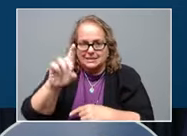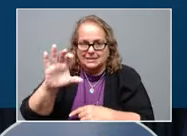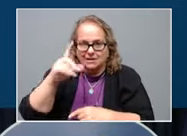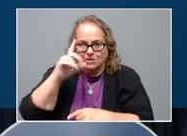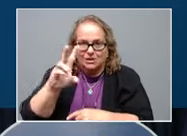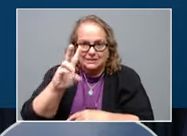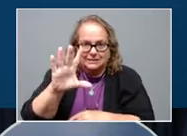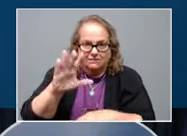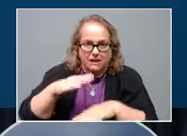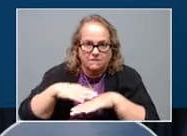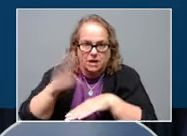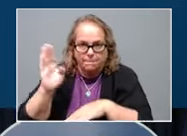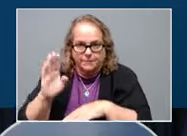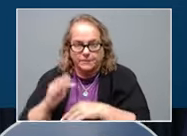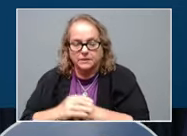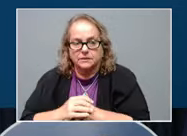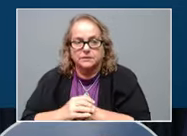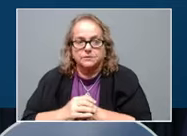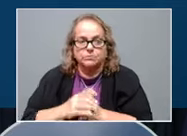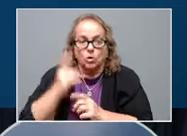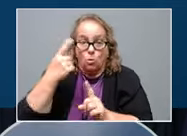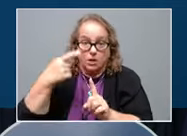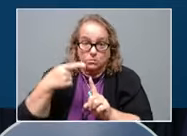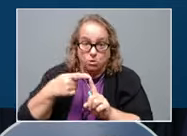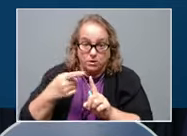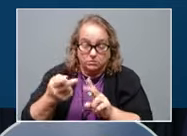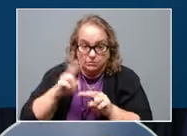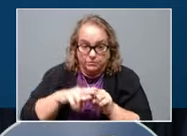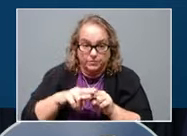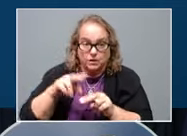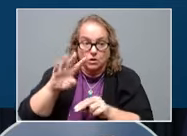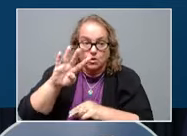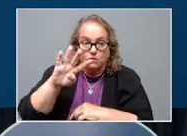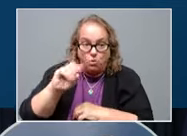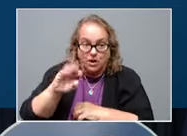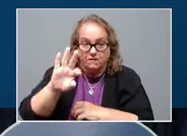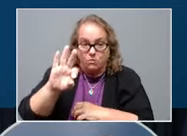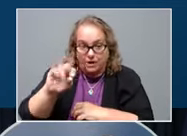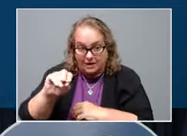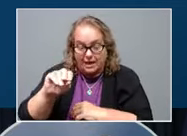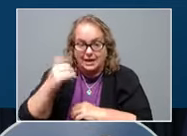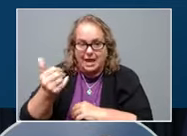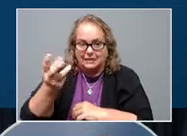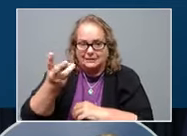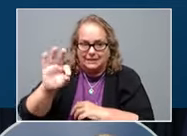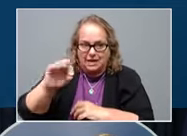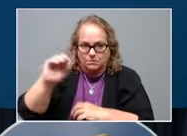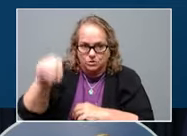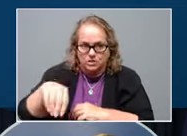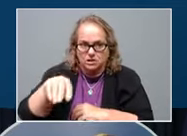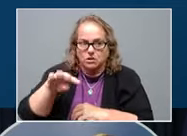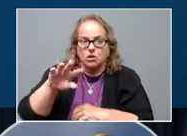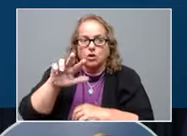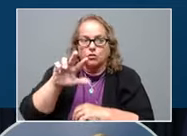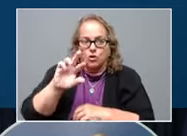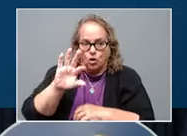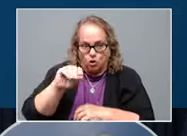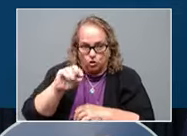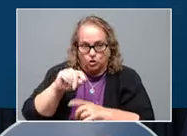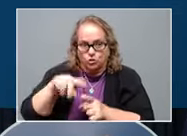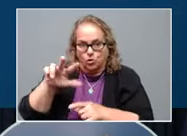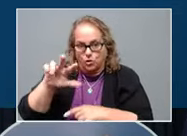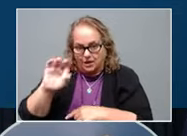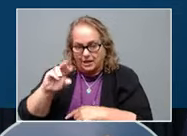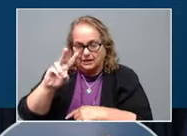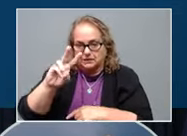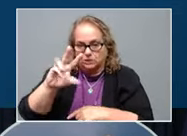1 point gain, 40 to 49 and 30 to 39, now 69%. 40 to 49, that's a good job. Keep going. That's